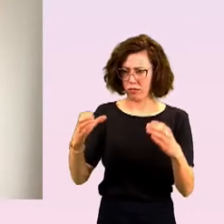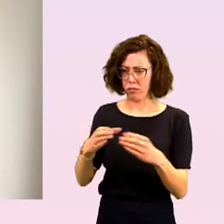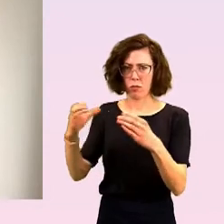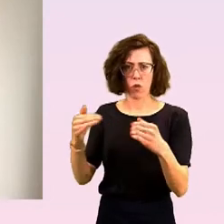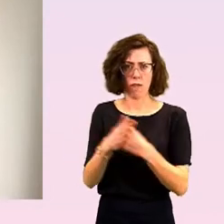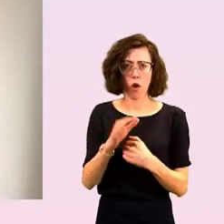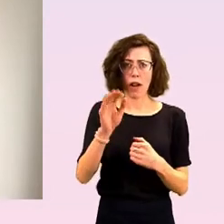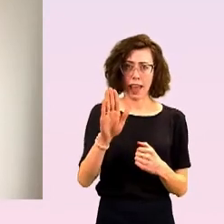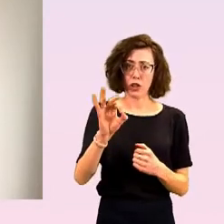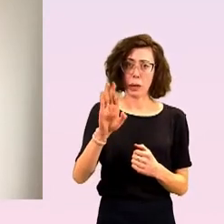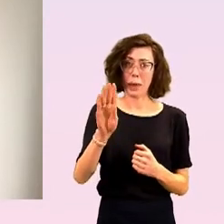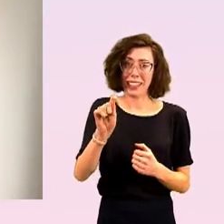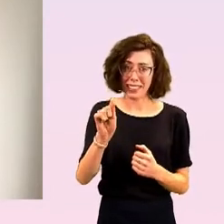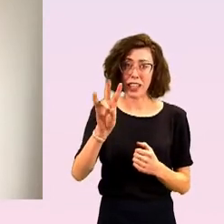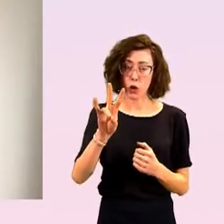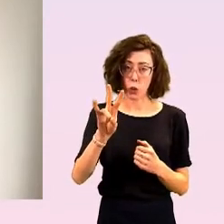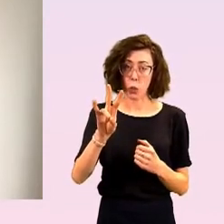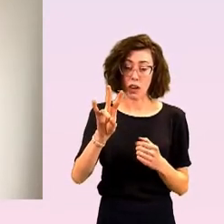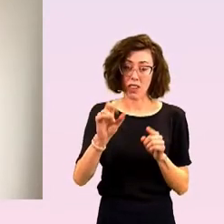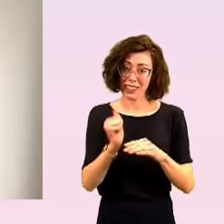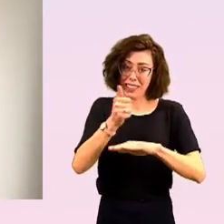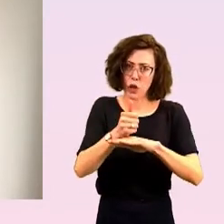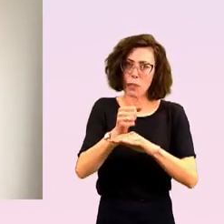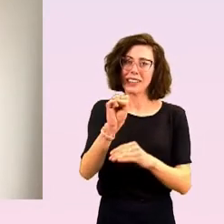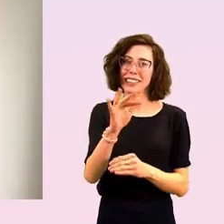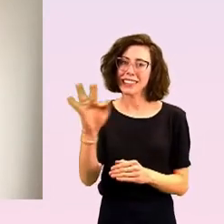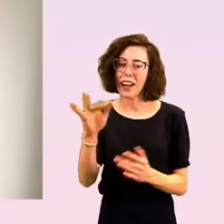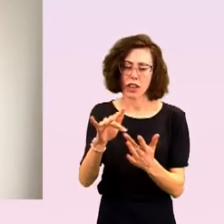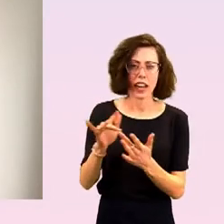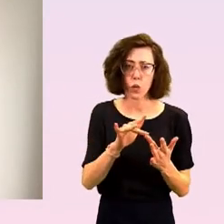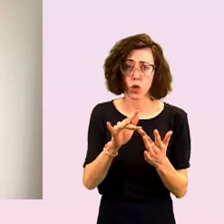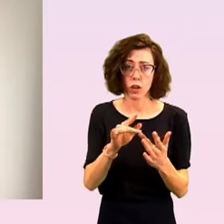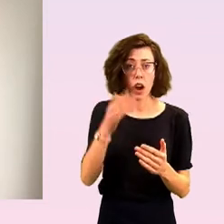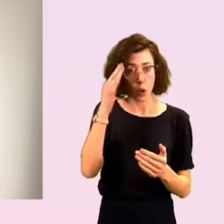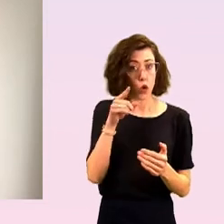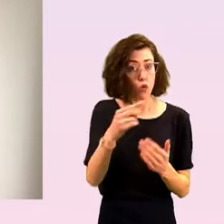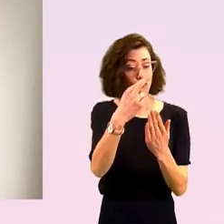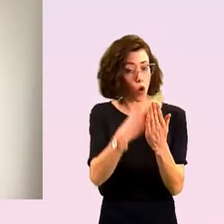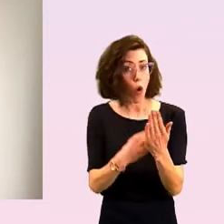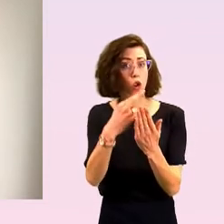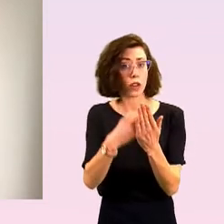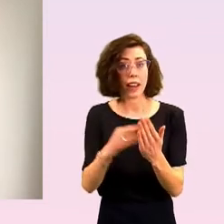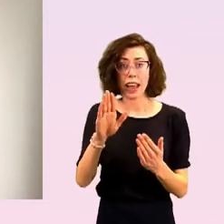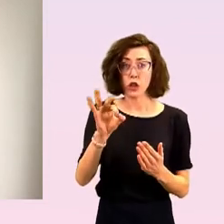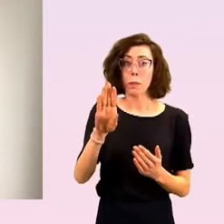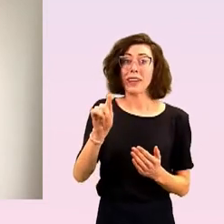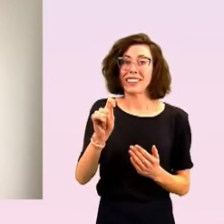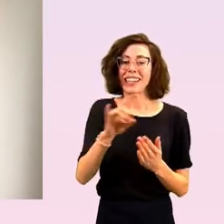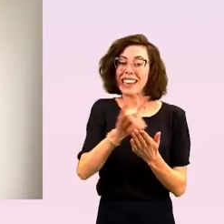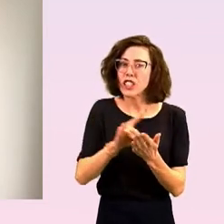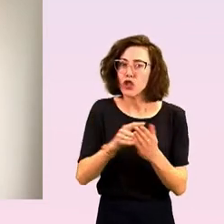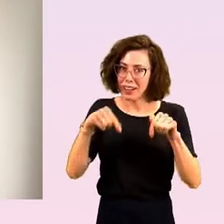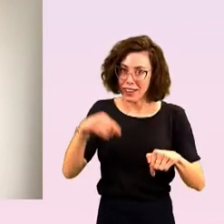plus staff networks. As someone who's been recording the history of the LGBT plus rights movement in Ireland